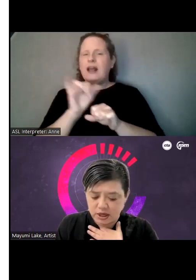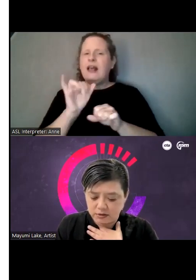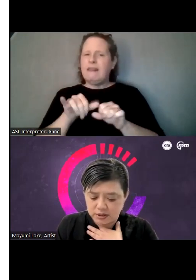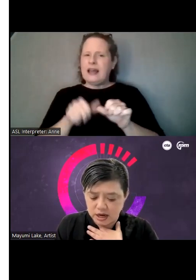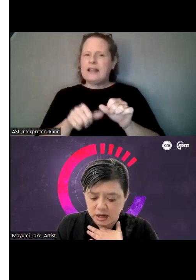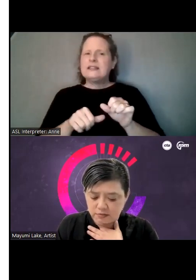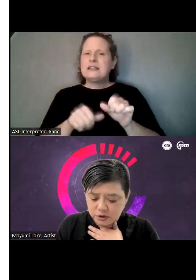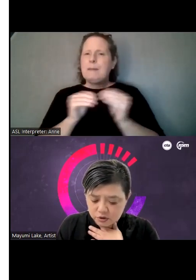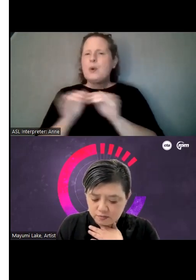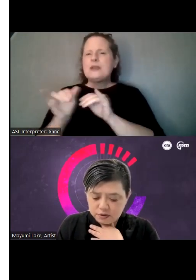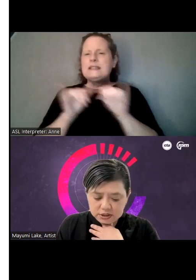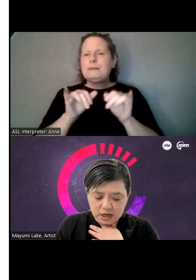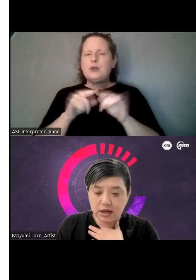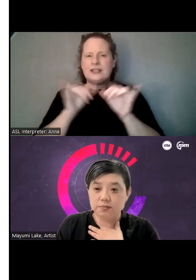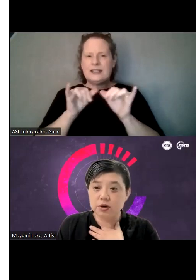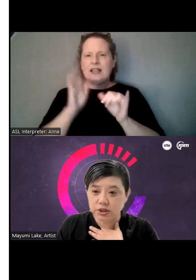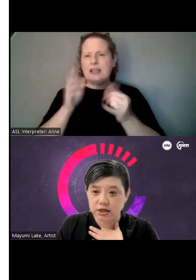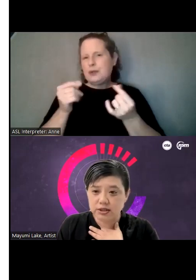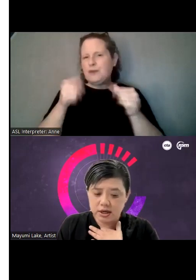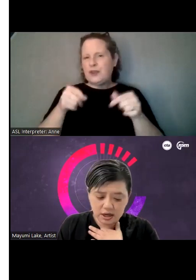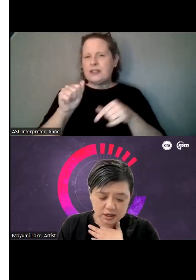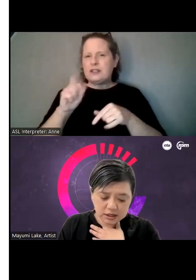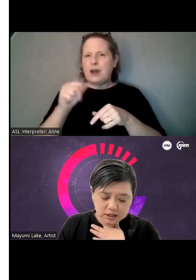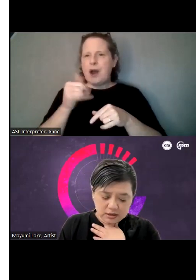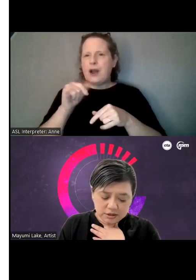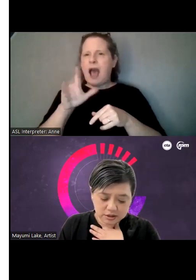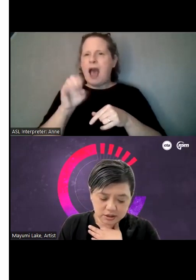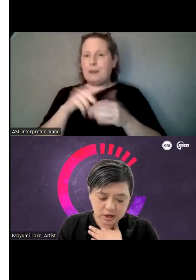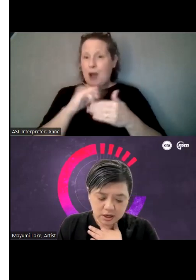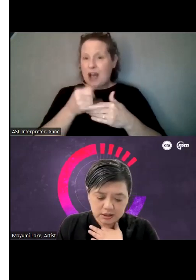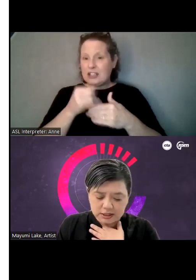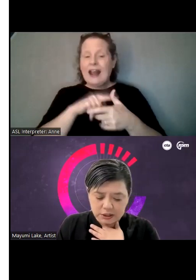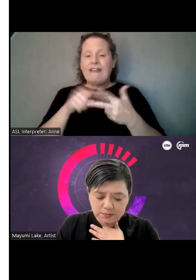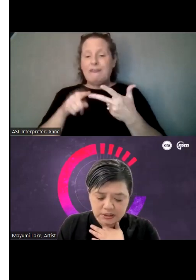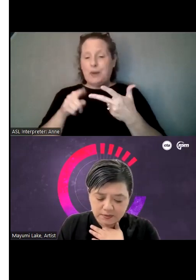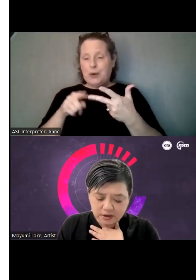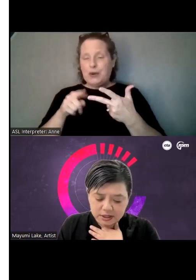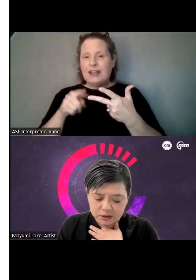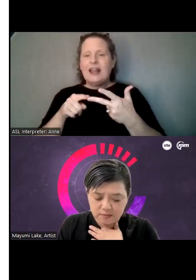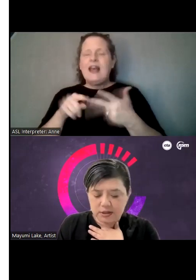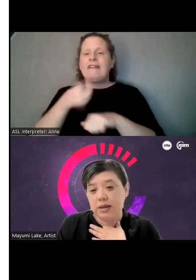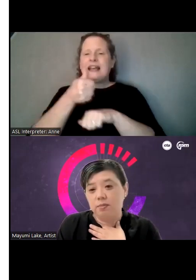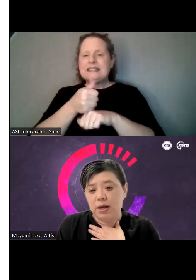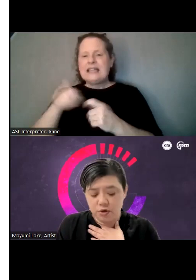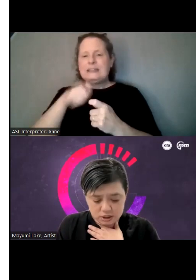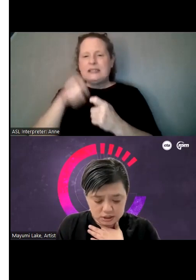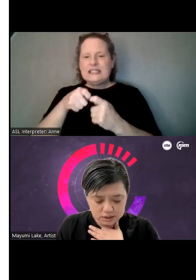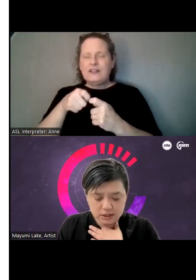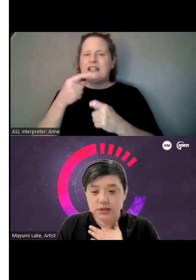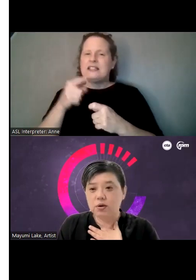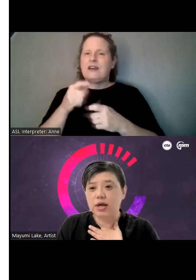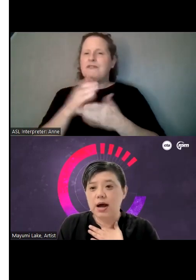to the scales that I would do for this Argyle project. And then third, the size specificness of some of my